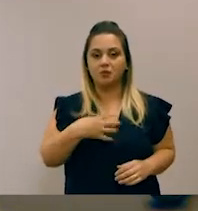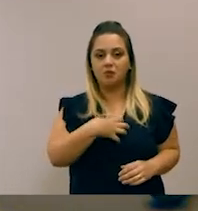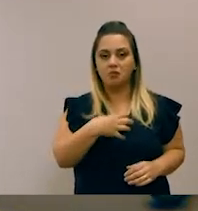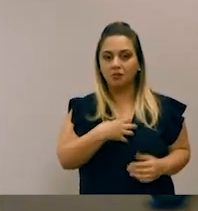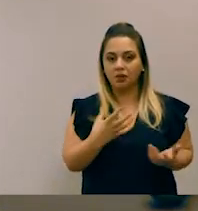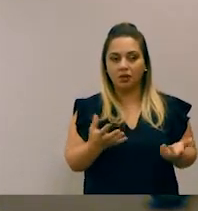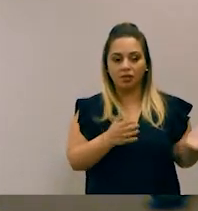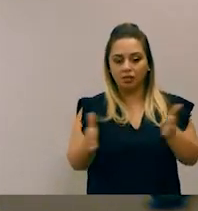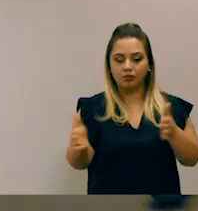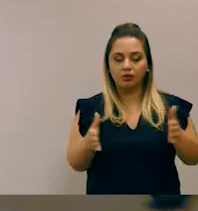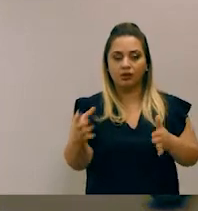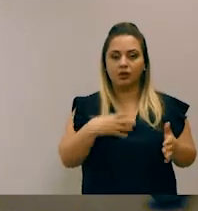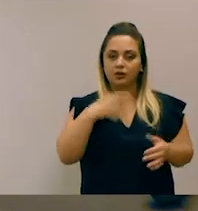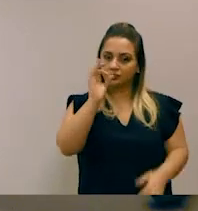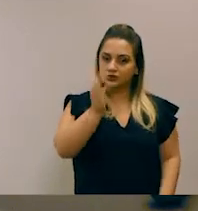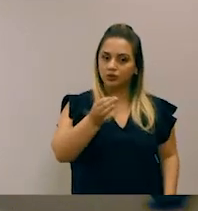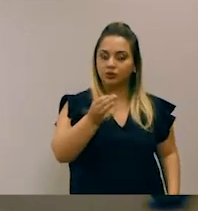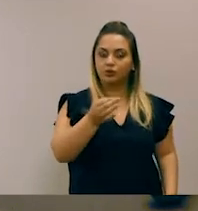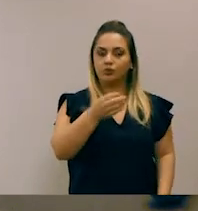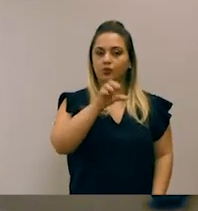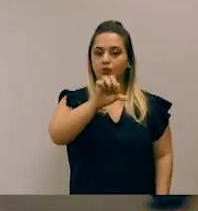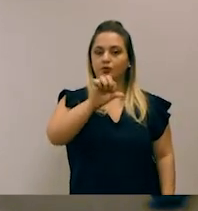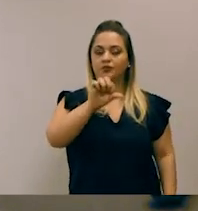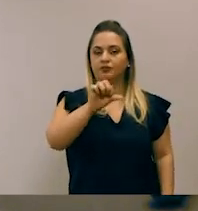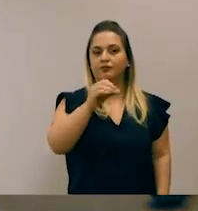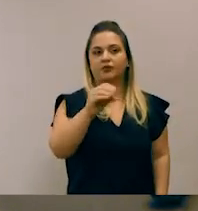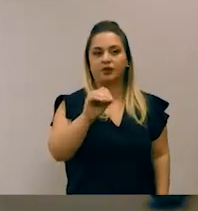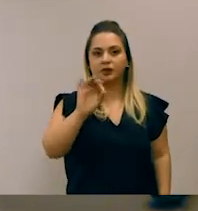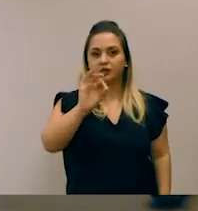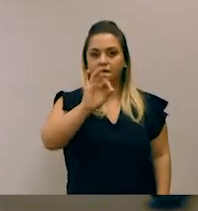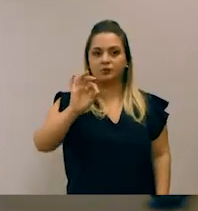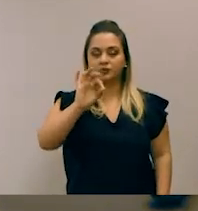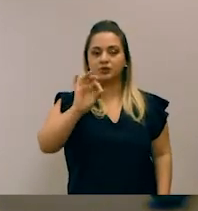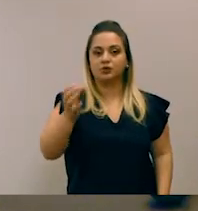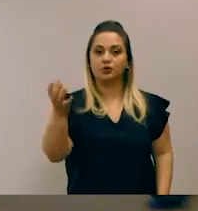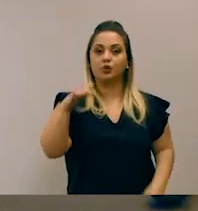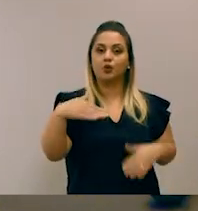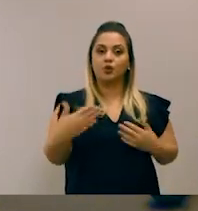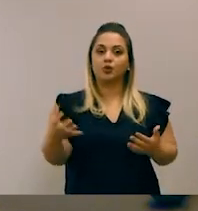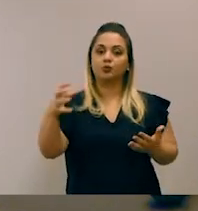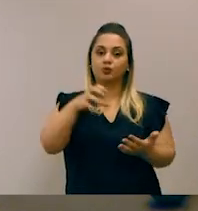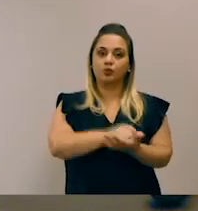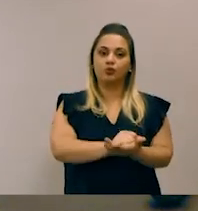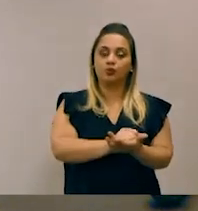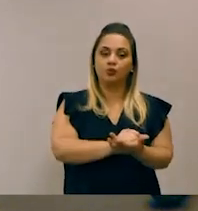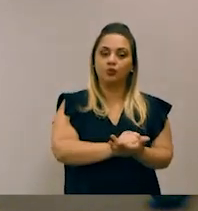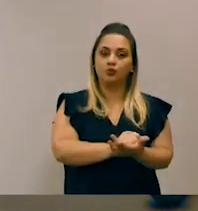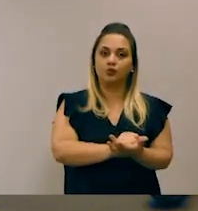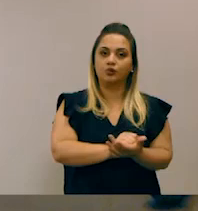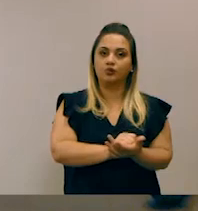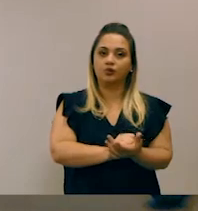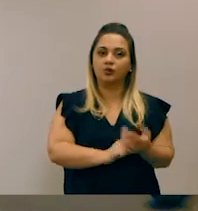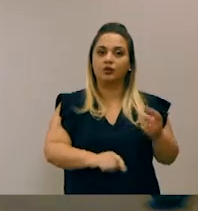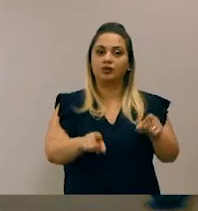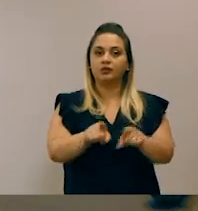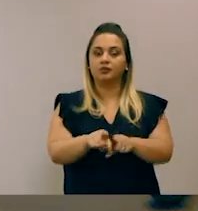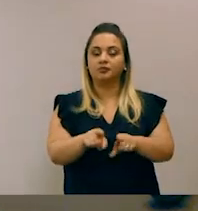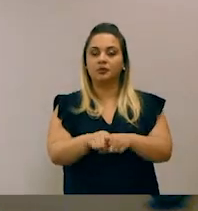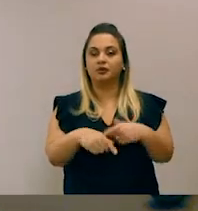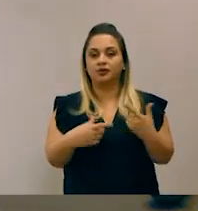So what was right in the, as 100 confidence with